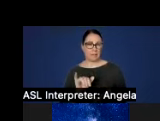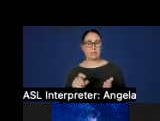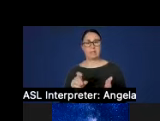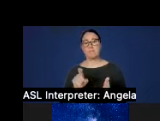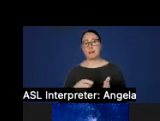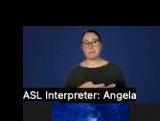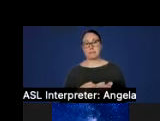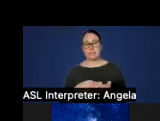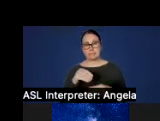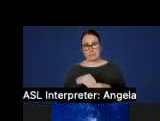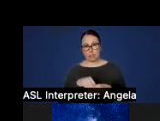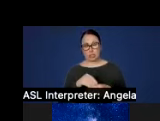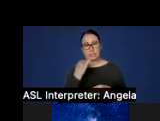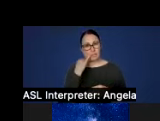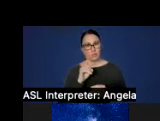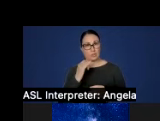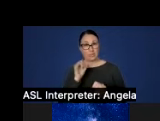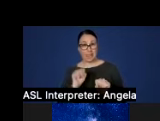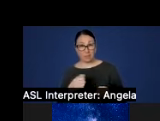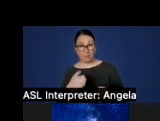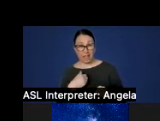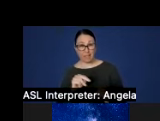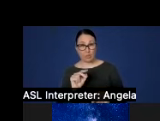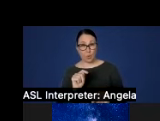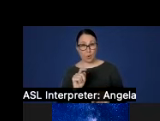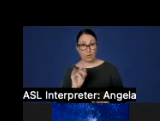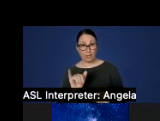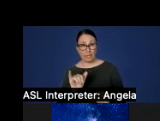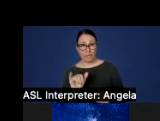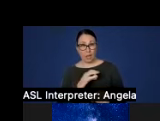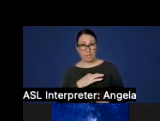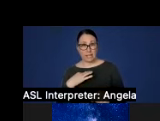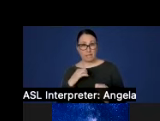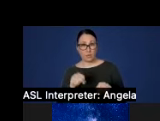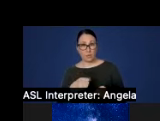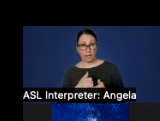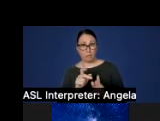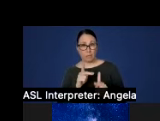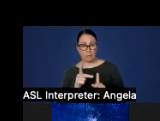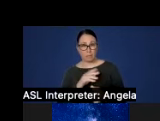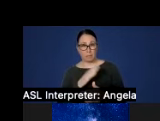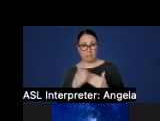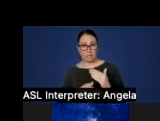as well. Can we make sure we have a notary on staff to make sure that we can help folks complete these forms?